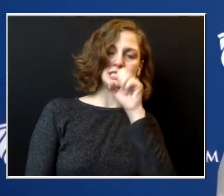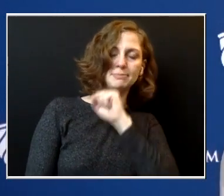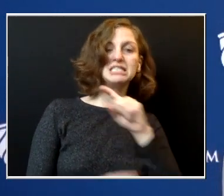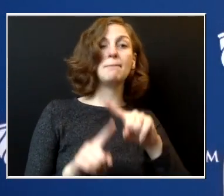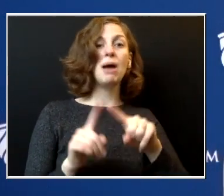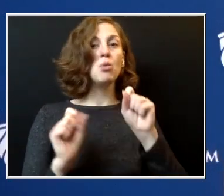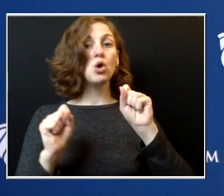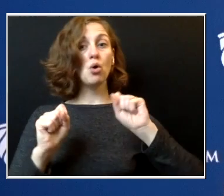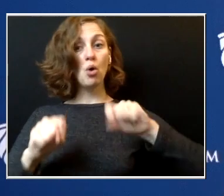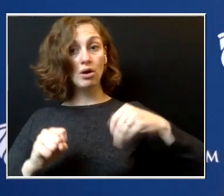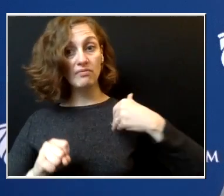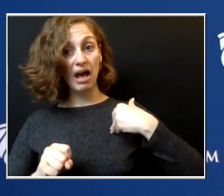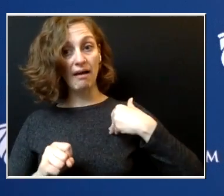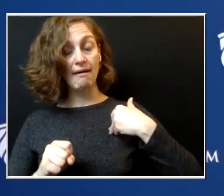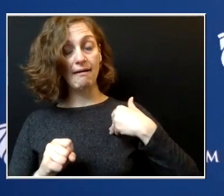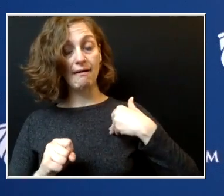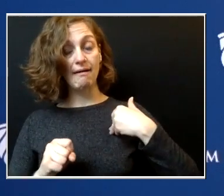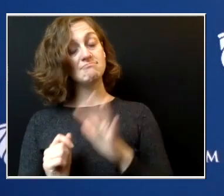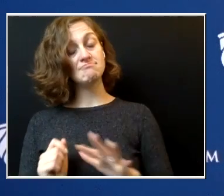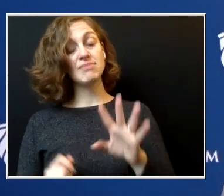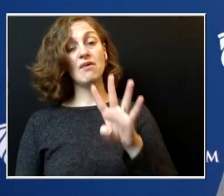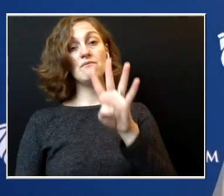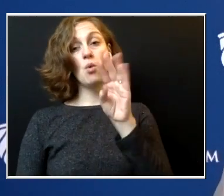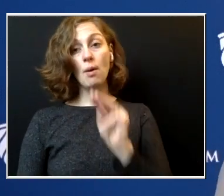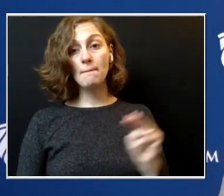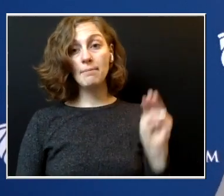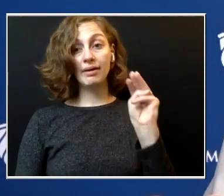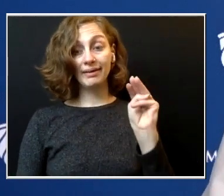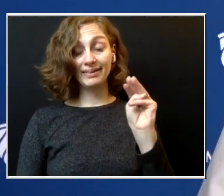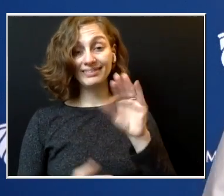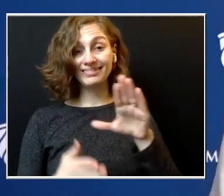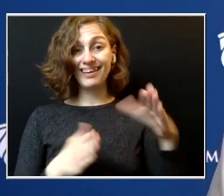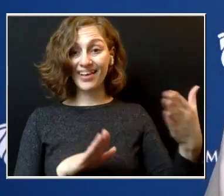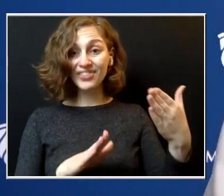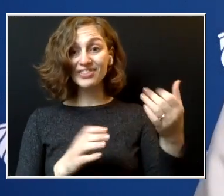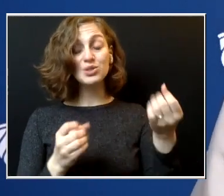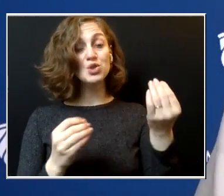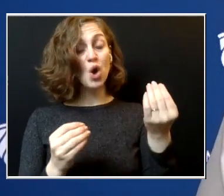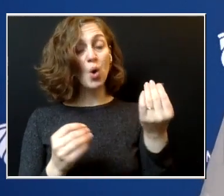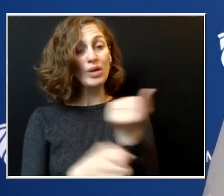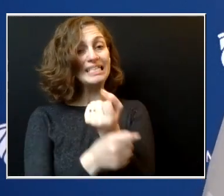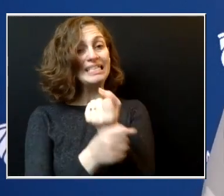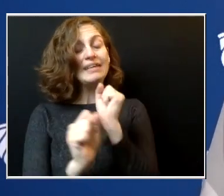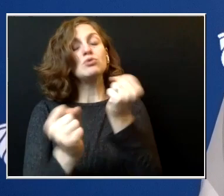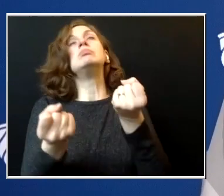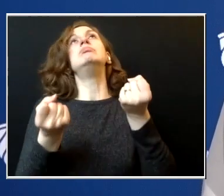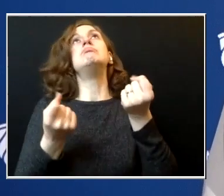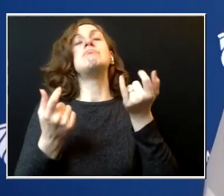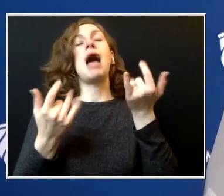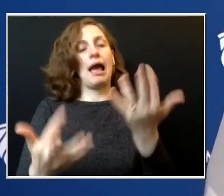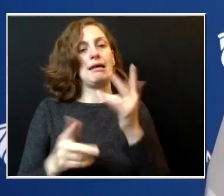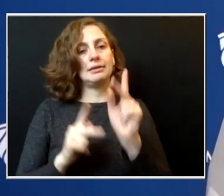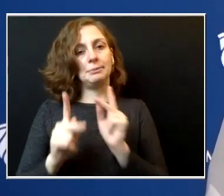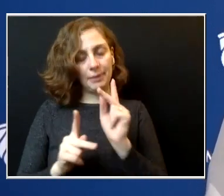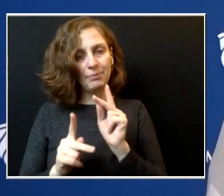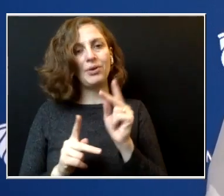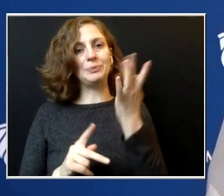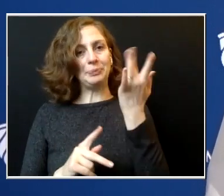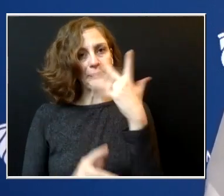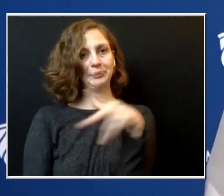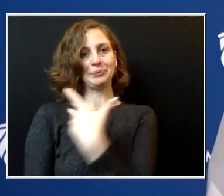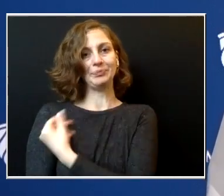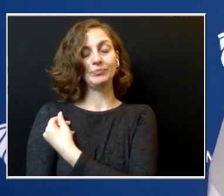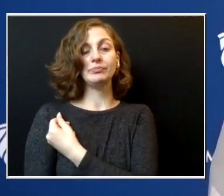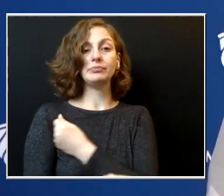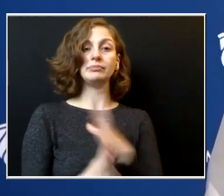was a significant prevention of deaths for those people in those countries that got vaccinated. The biggest benefit came to those that were